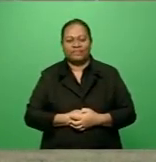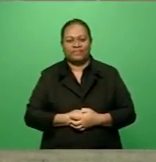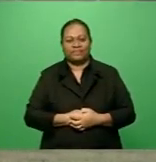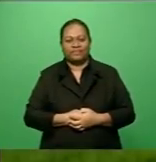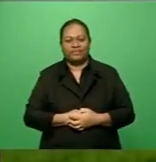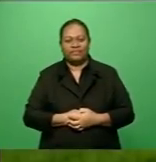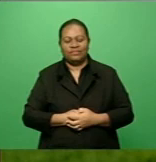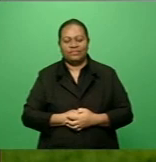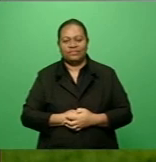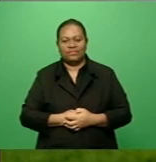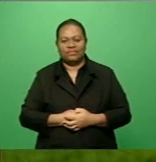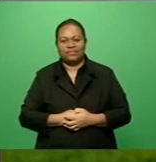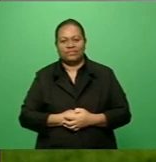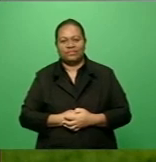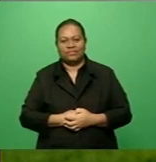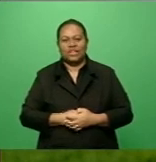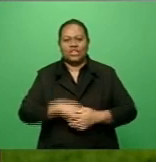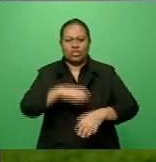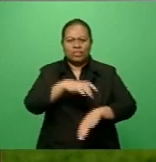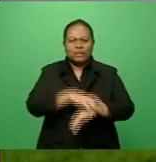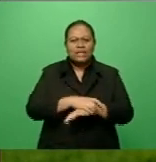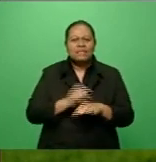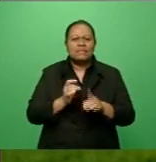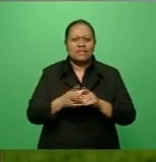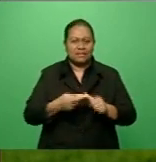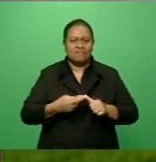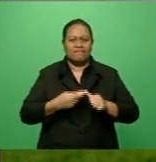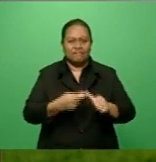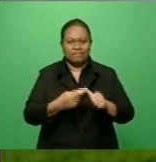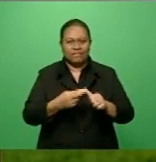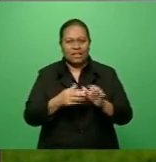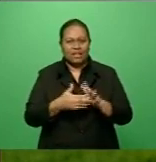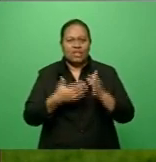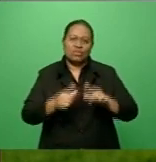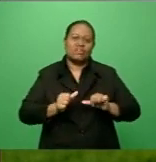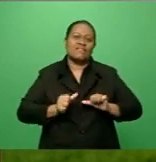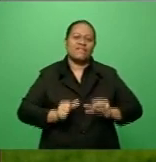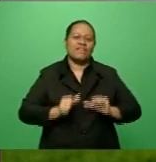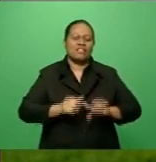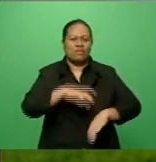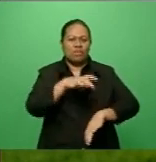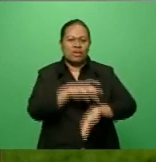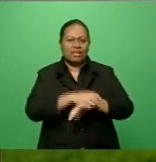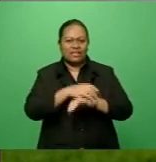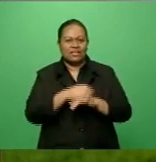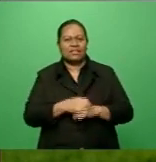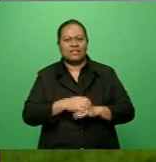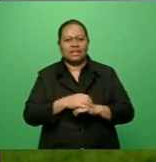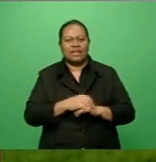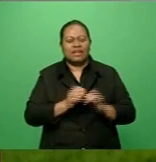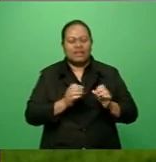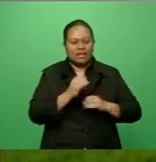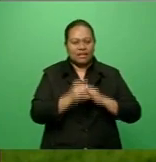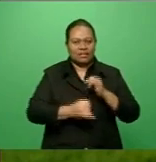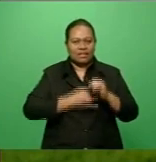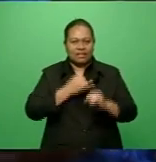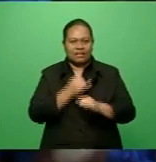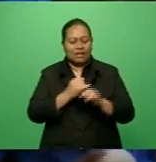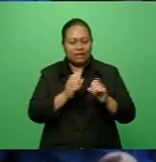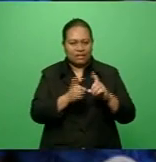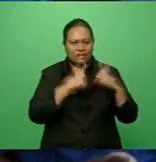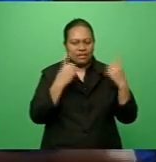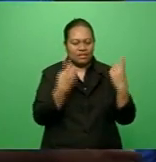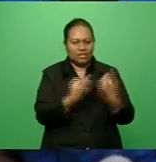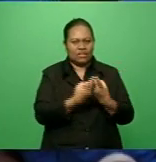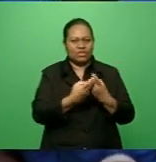FBC Sports. Police Special Response Unit will be out to defend their title in the Police Inter-District Championship next week. The